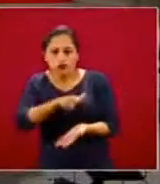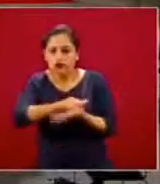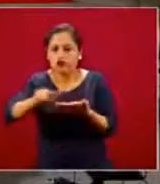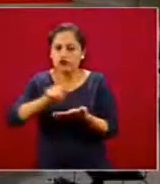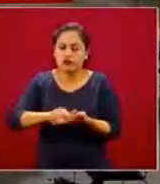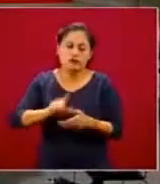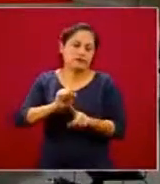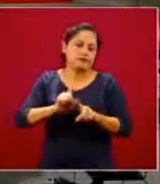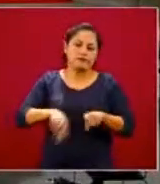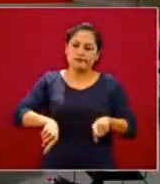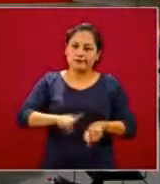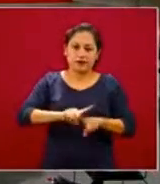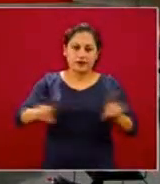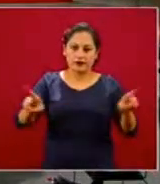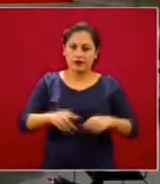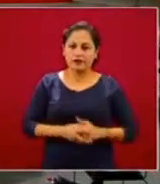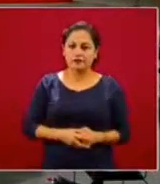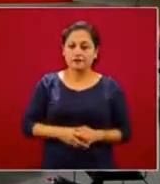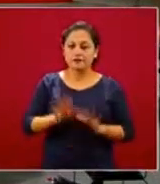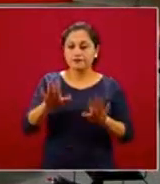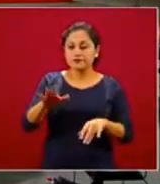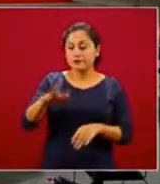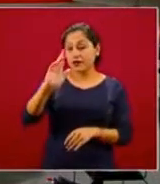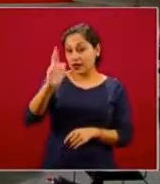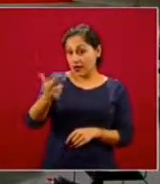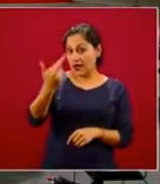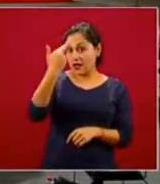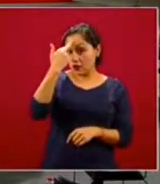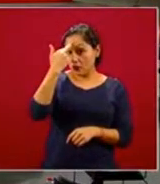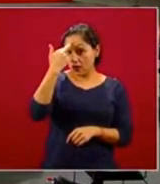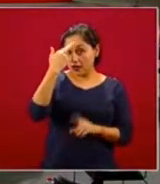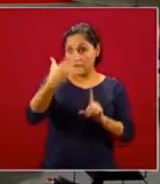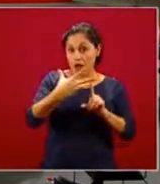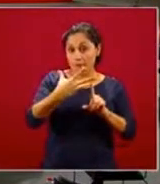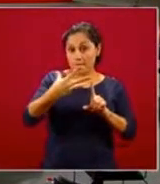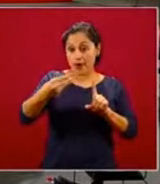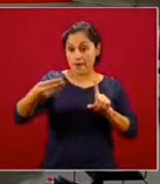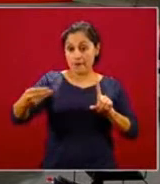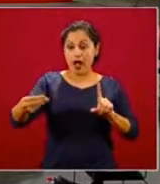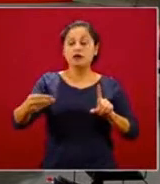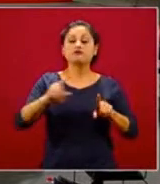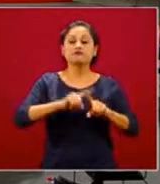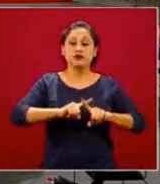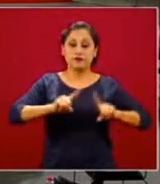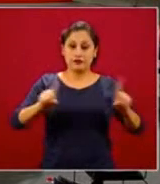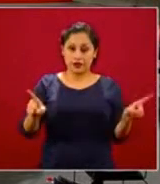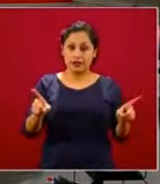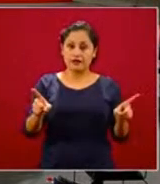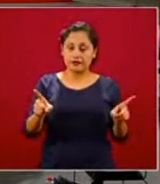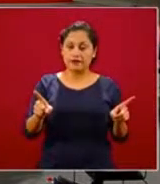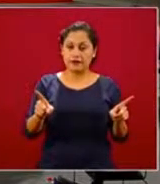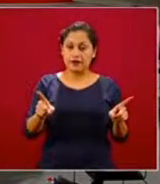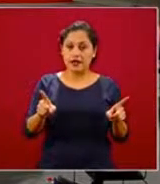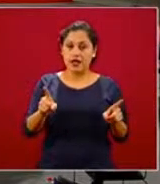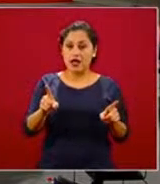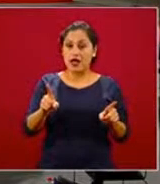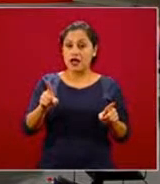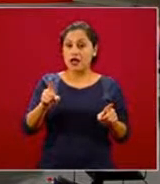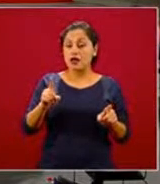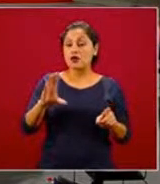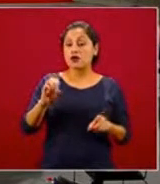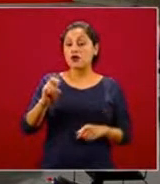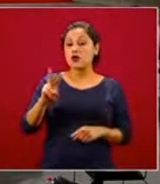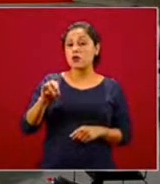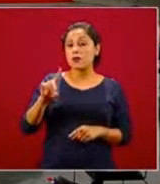is crucial to control mosquitoes, and it has nothing to do with the sanitation that's been done for